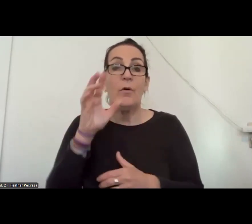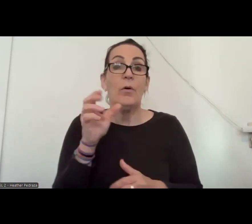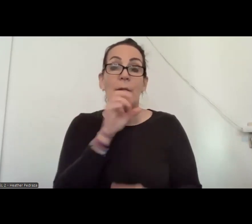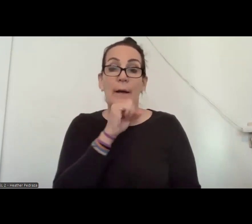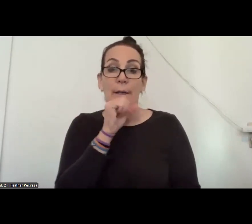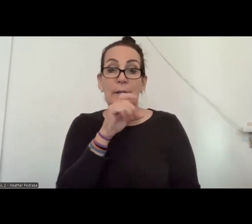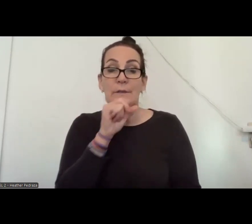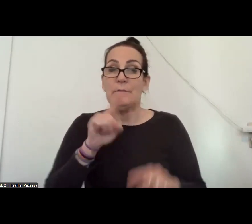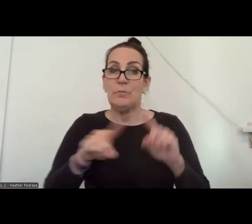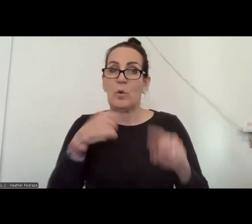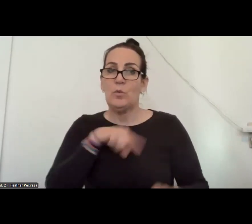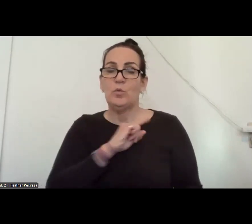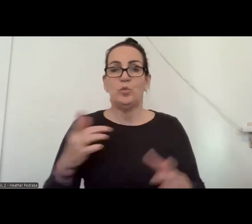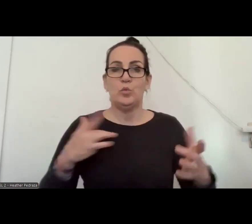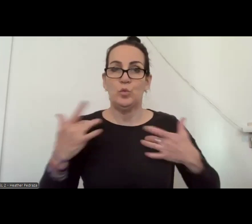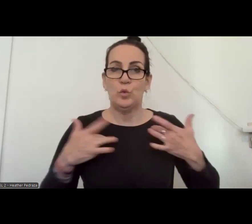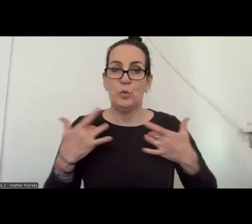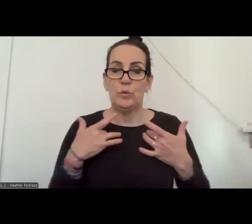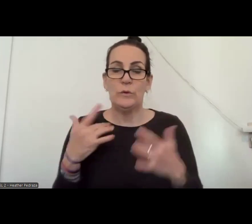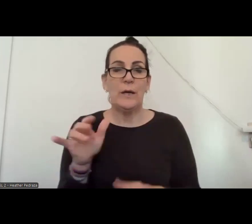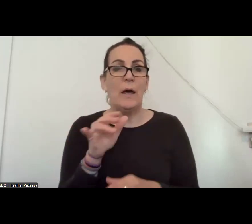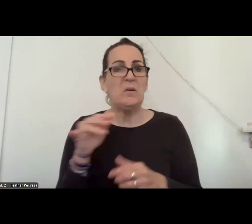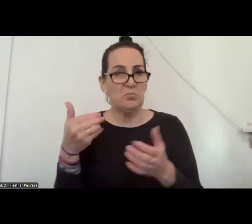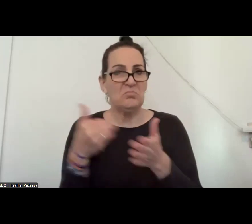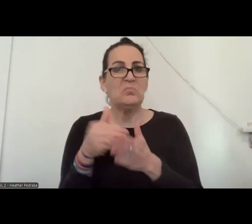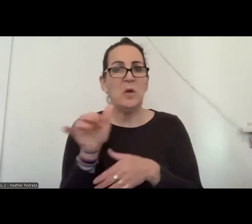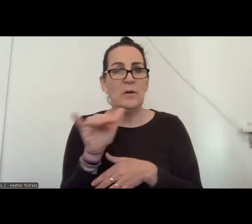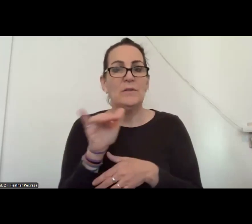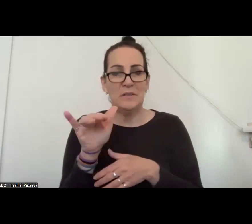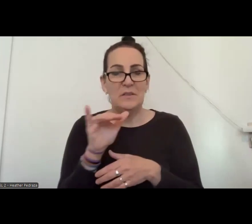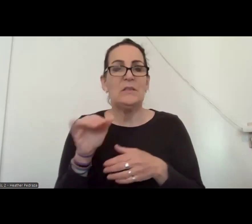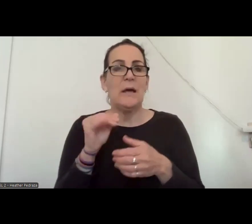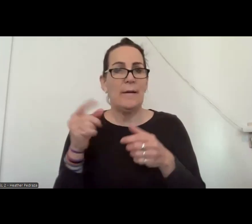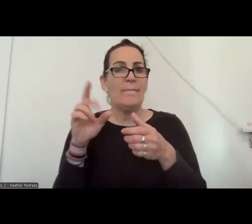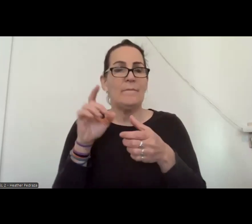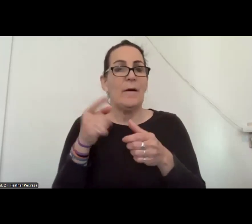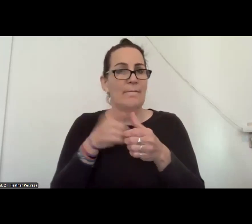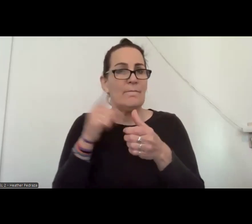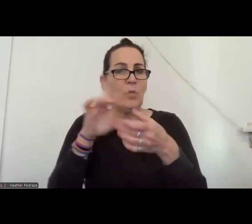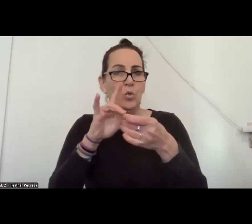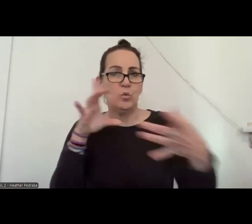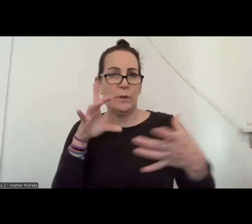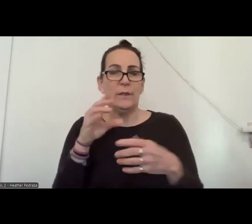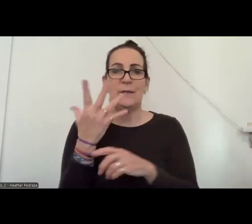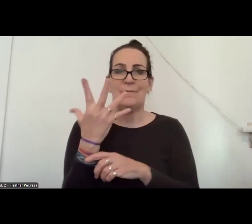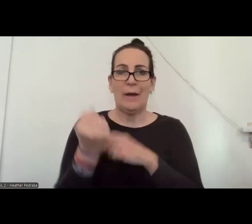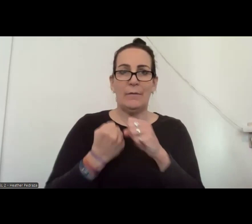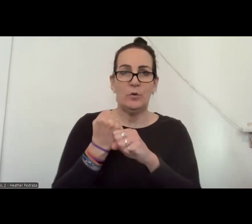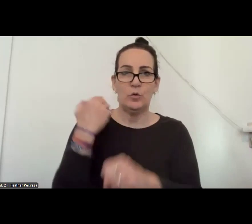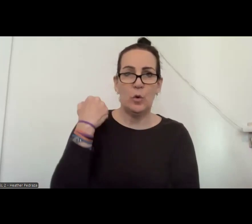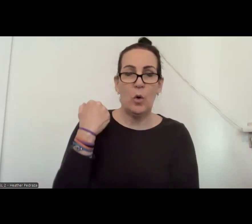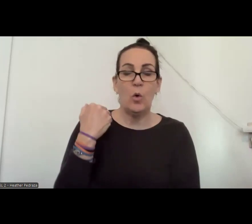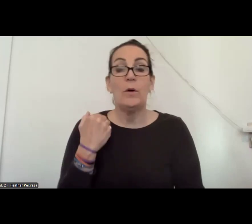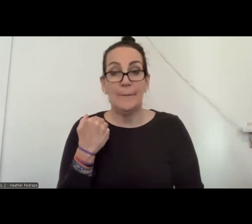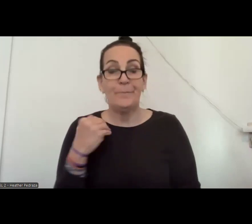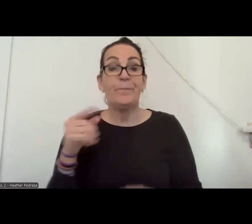excited. Similar to when the master plan was first released 5 years ago, it was launched